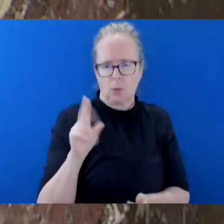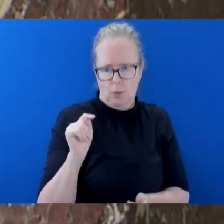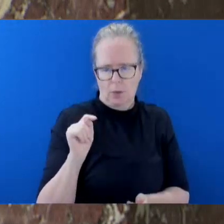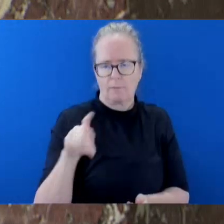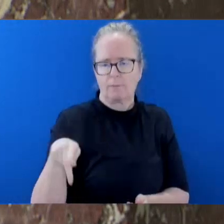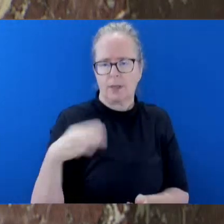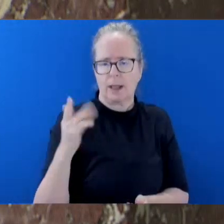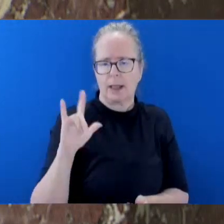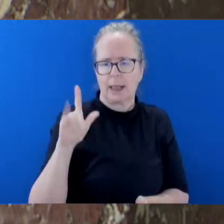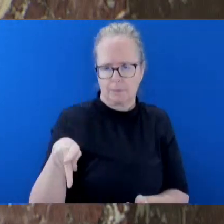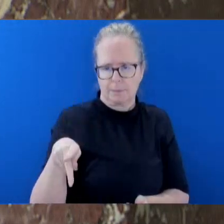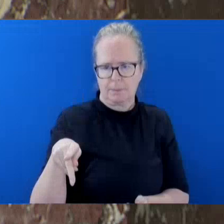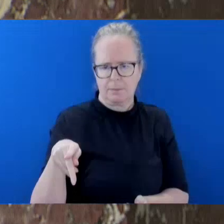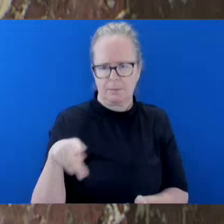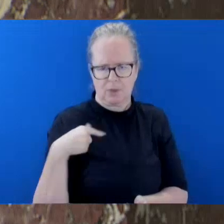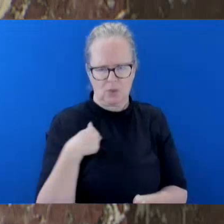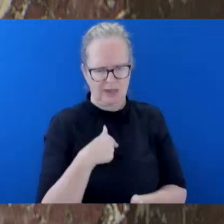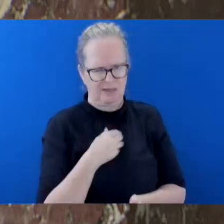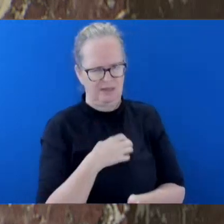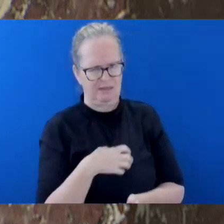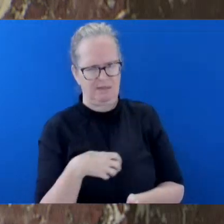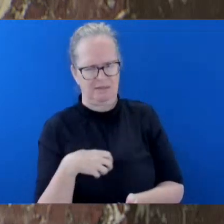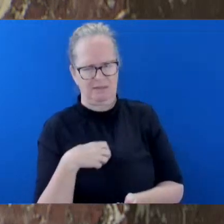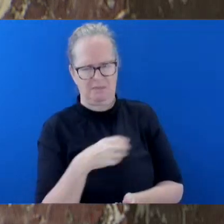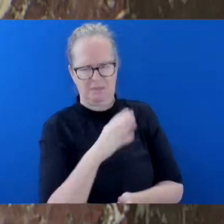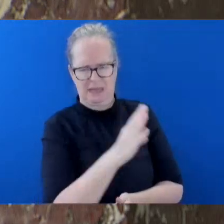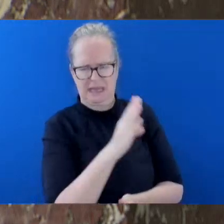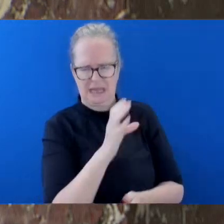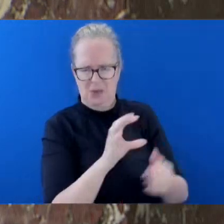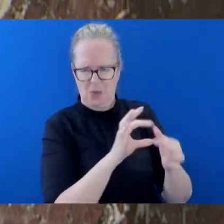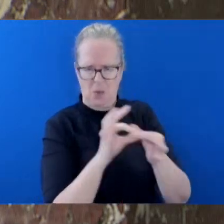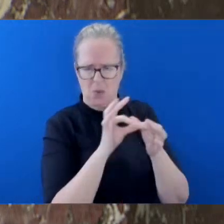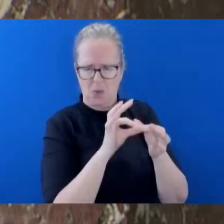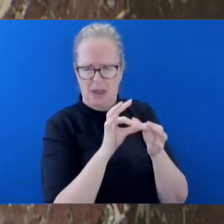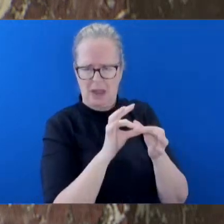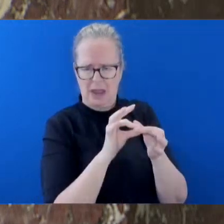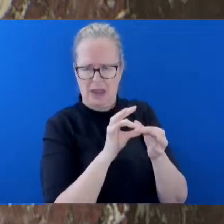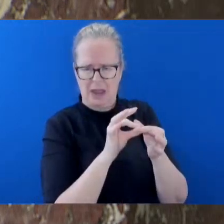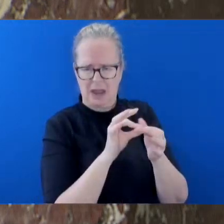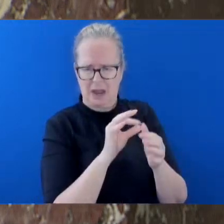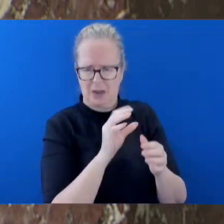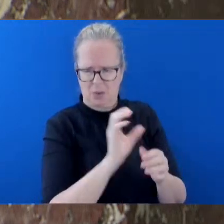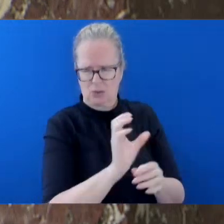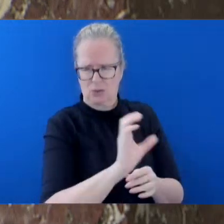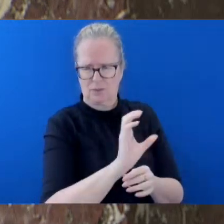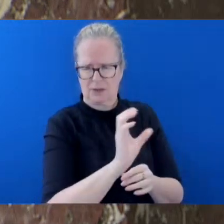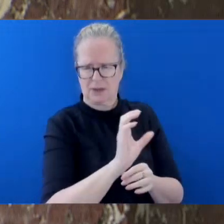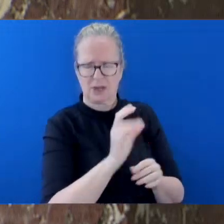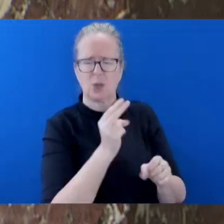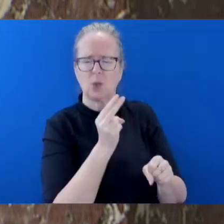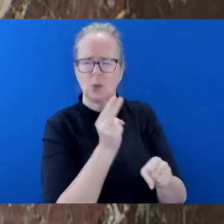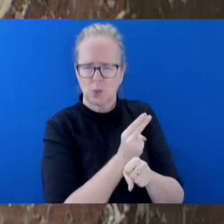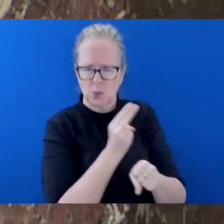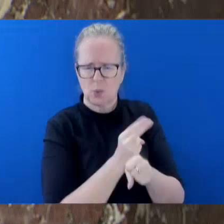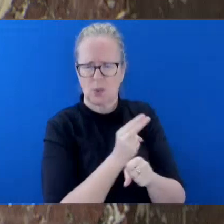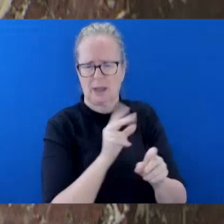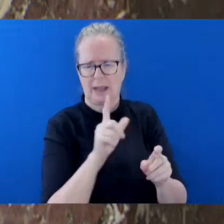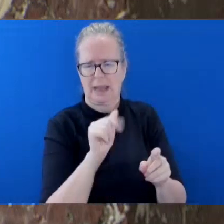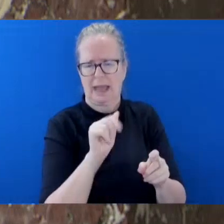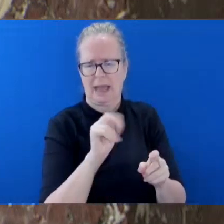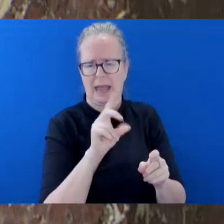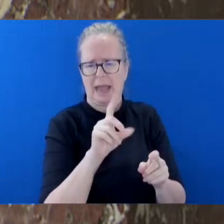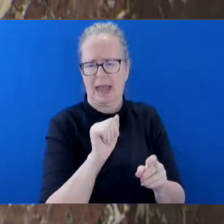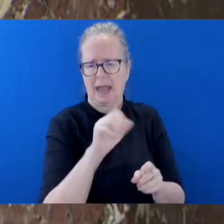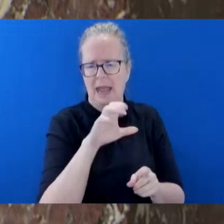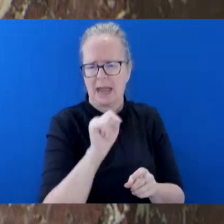BC Conservatives leveraged the proposed Land Act amendments as a shameless opportunity for partisan political gain.